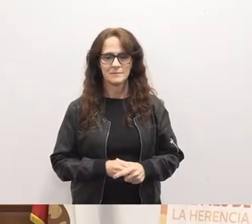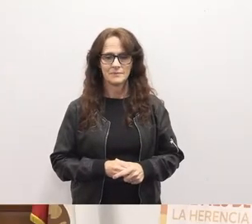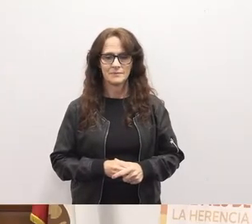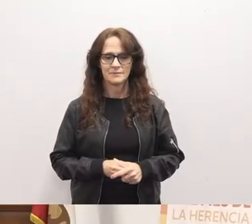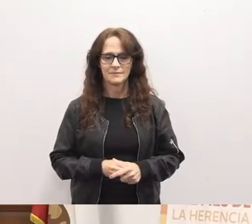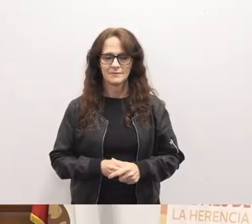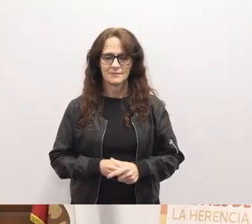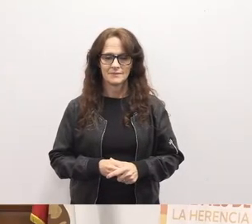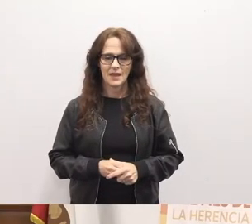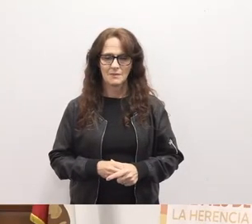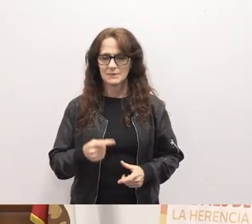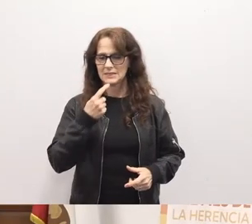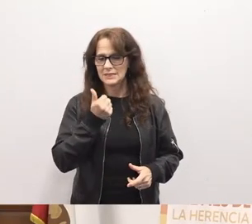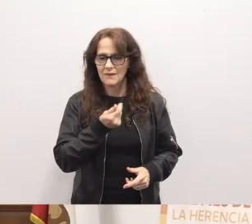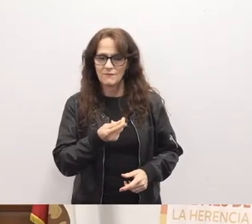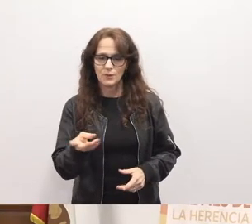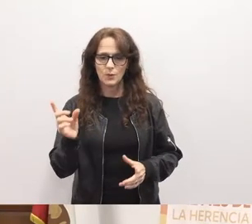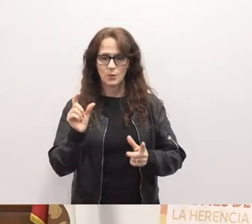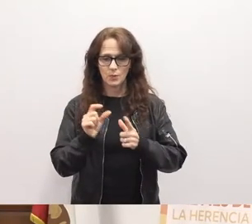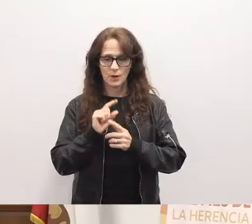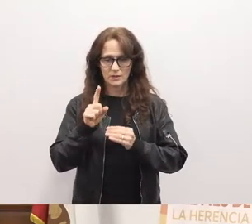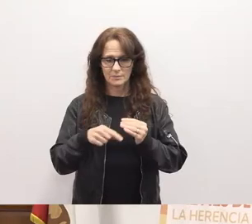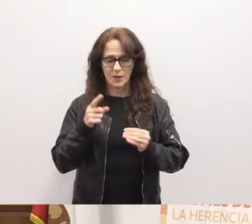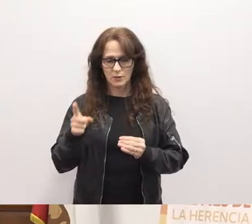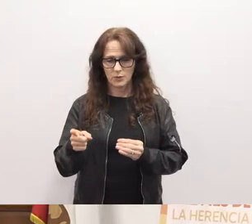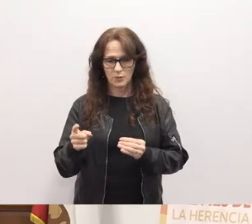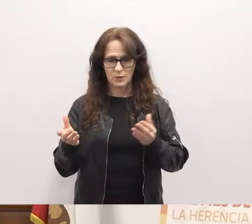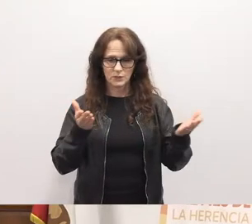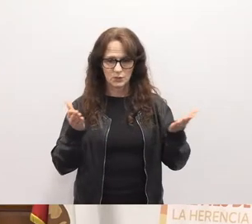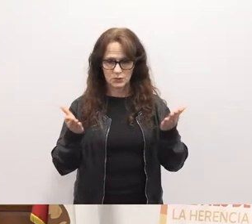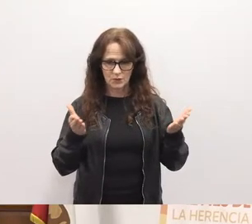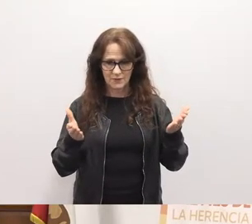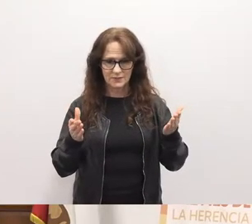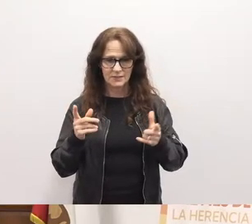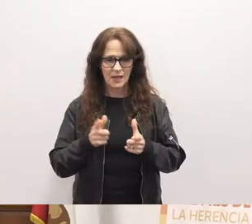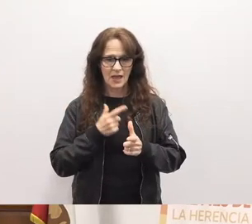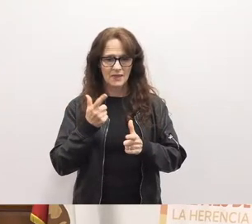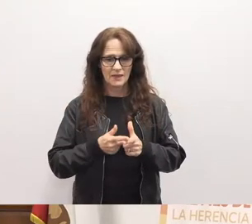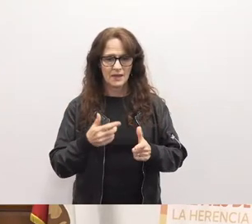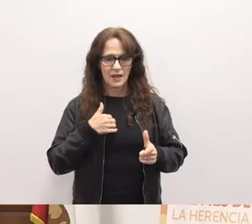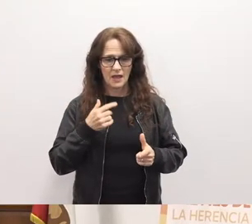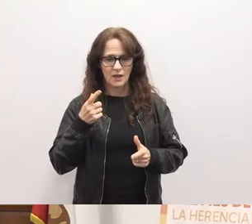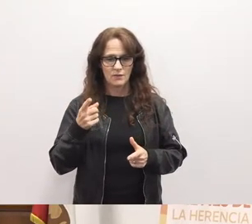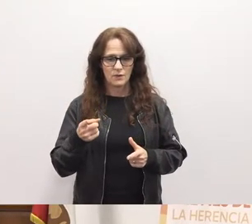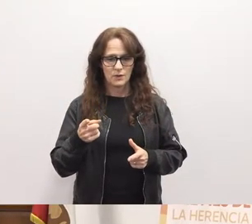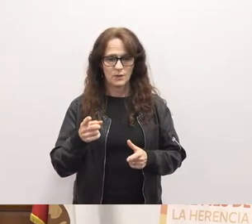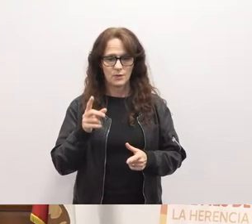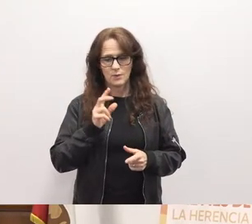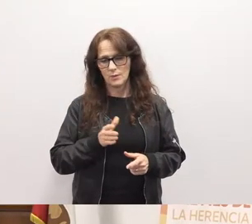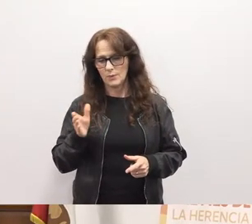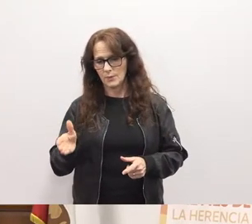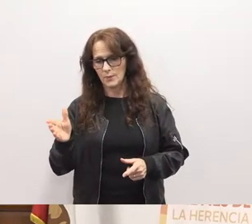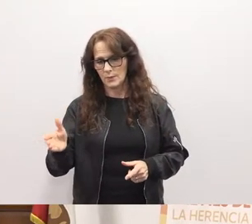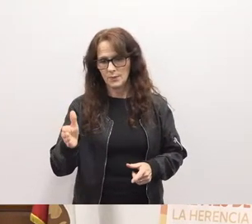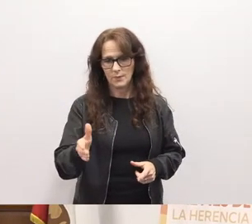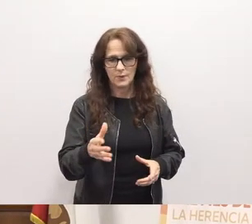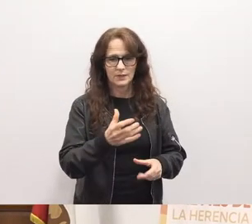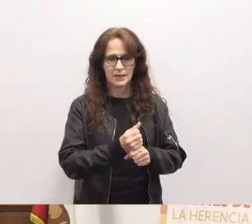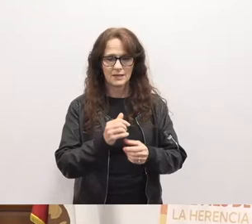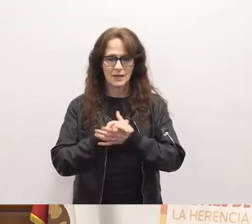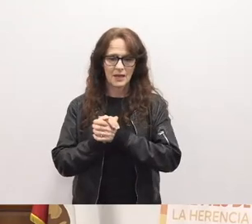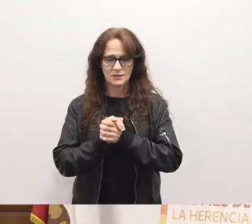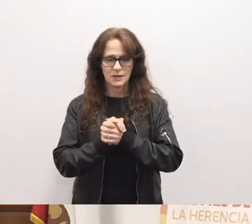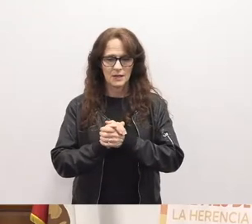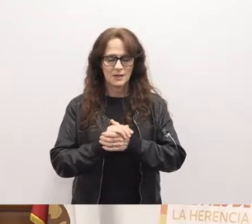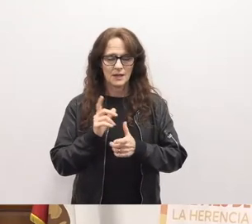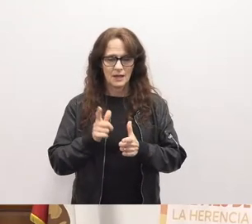I'm gonna just say a few words about you and your service, and then we'll have you walk around, receive handshakes and